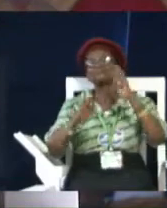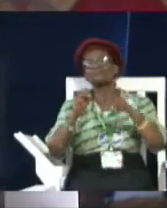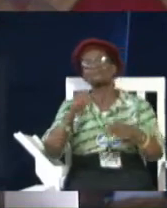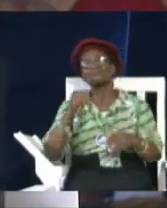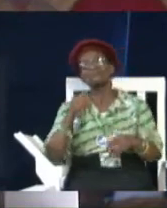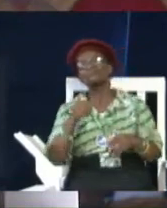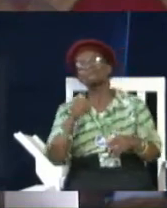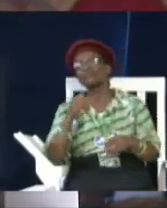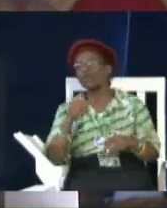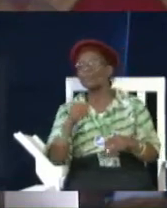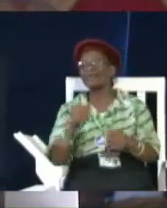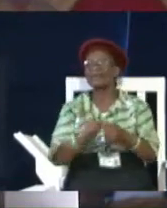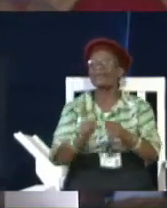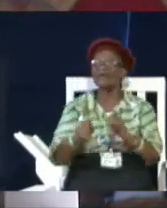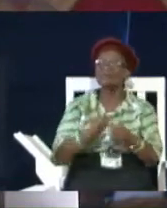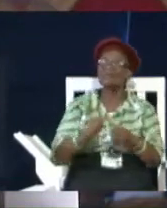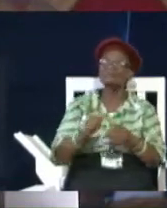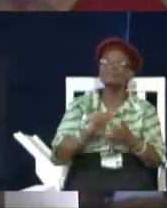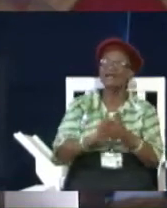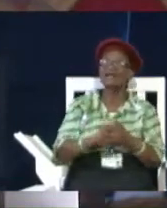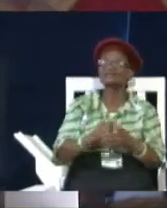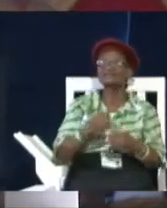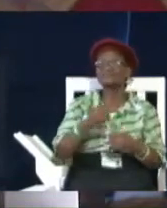And we have come